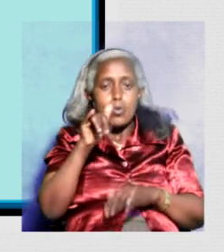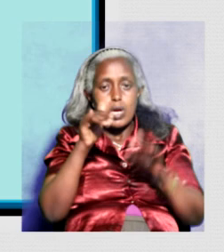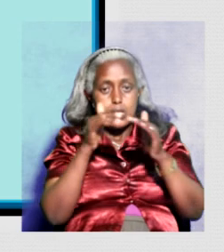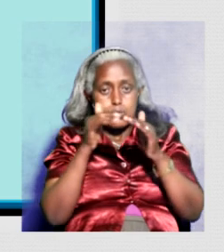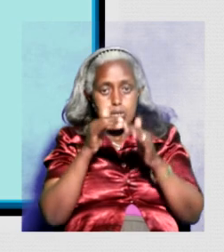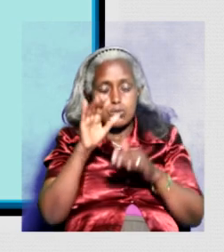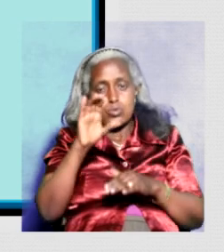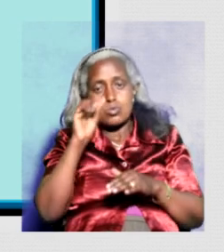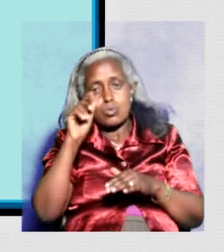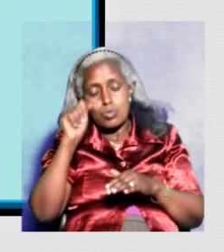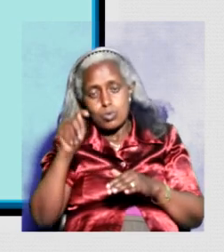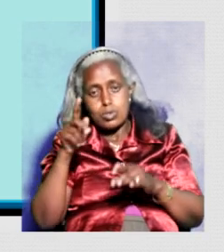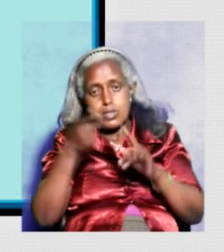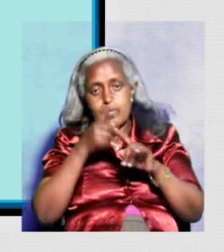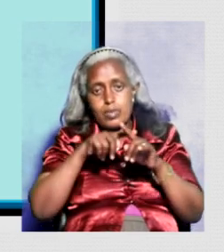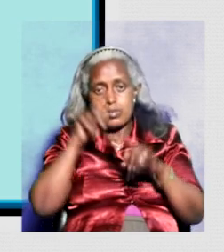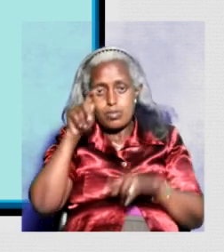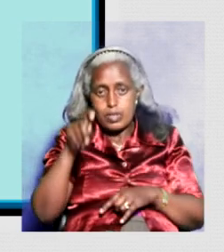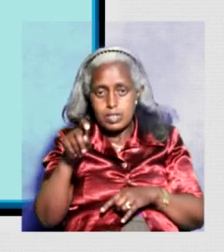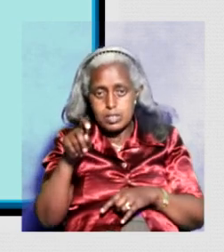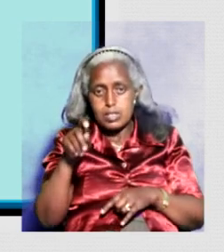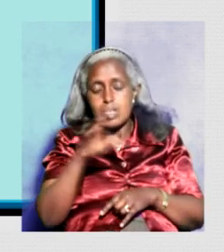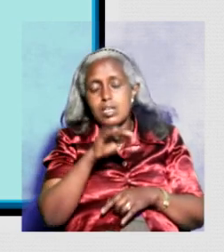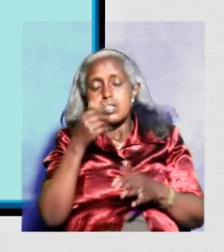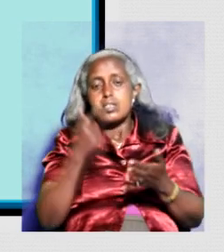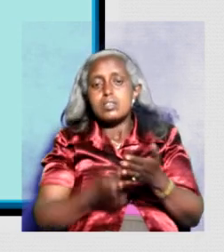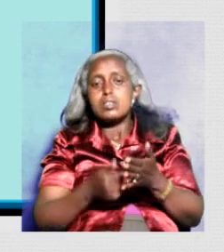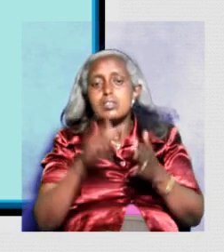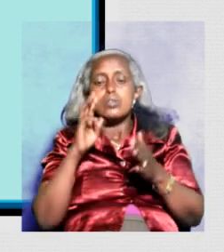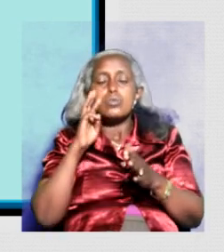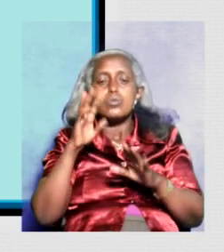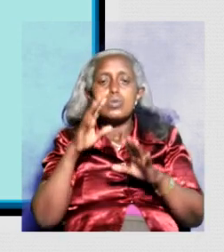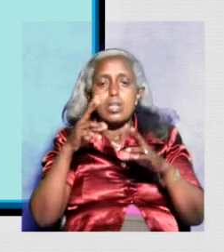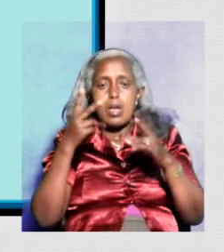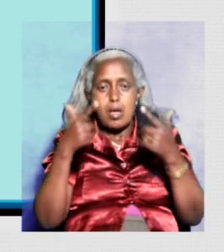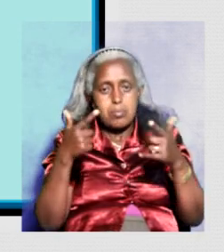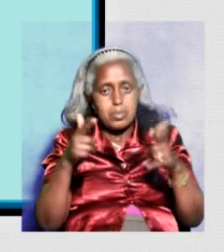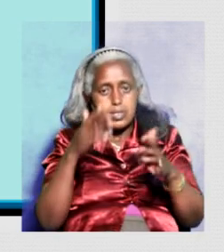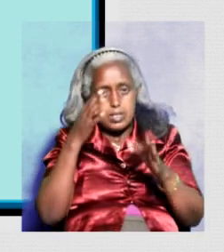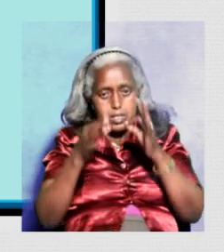to cot inverse of x, and this will happen if and only if